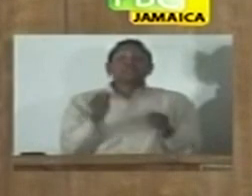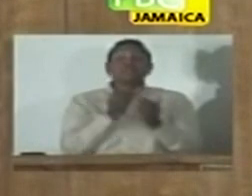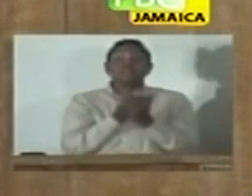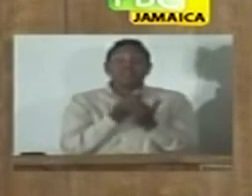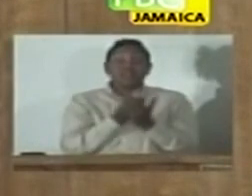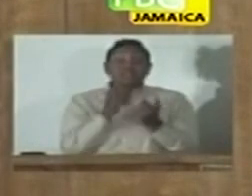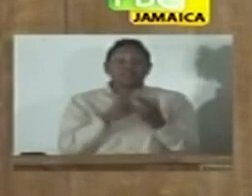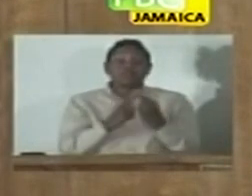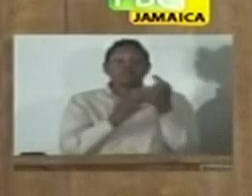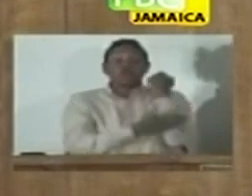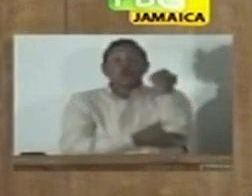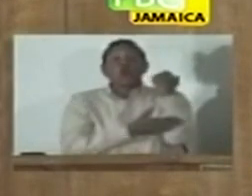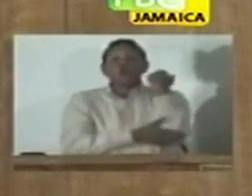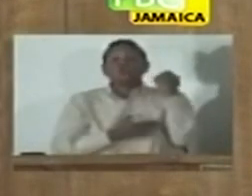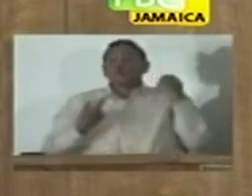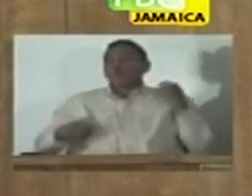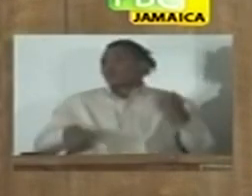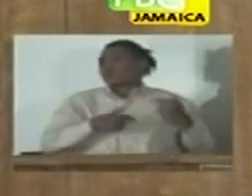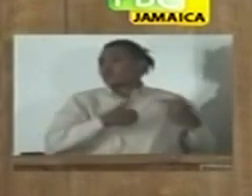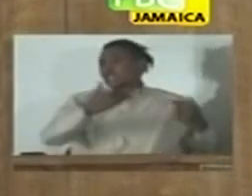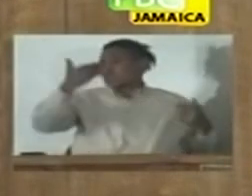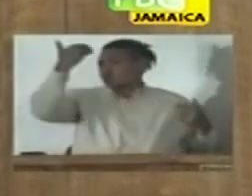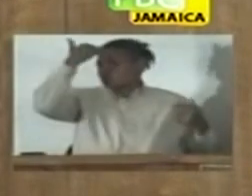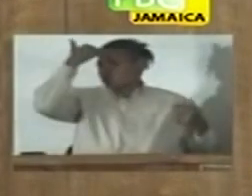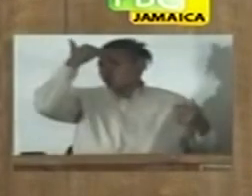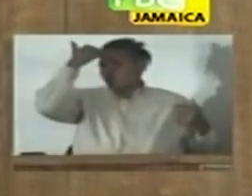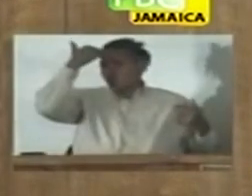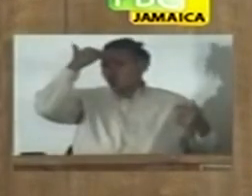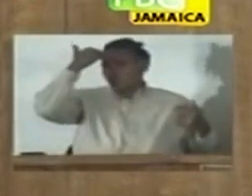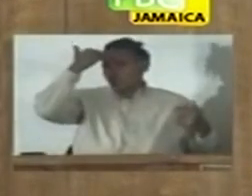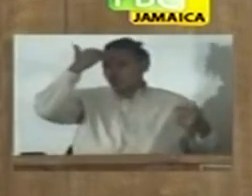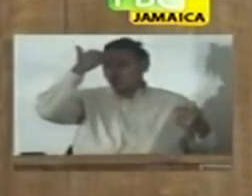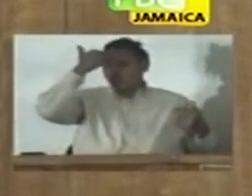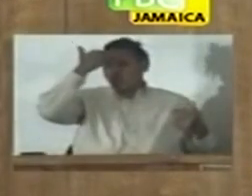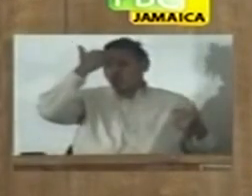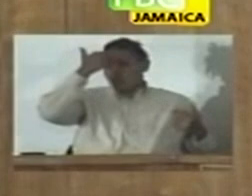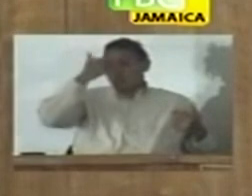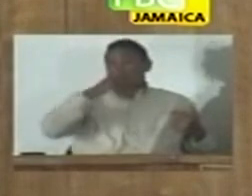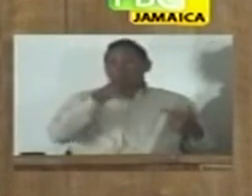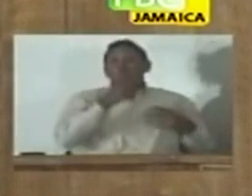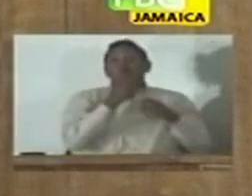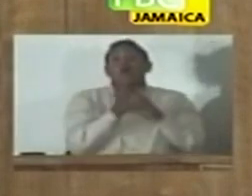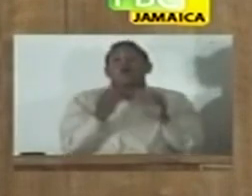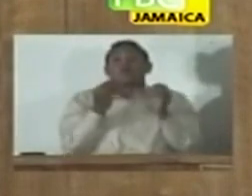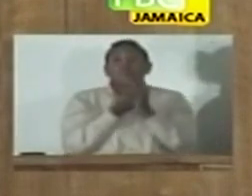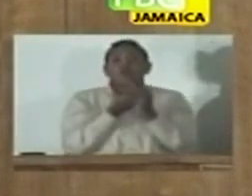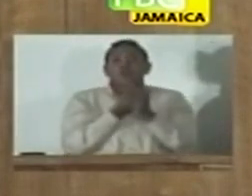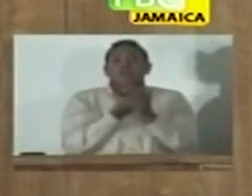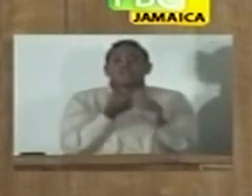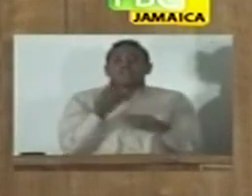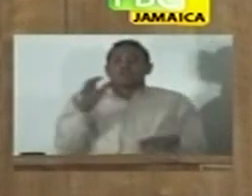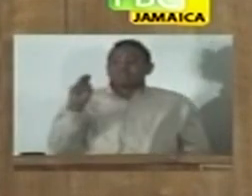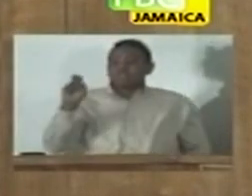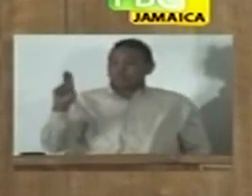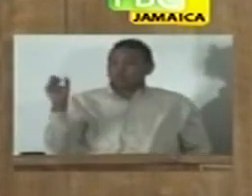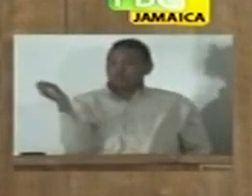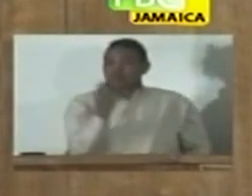the country that we know who got money from the